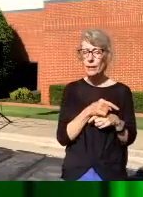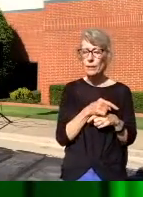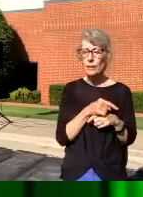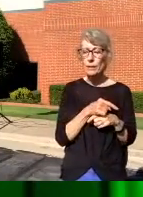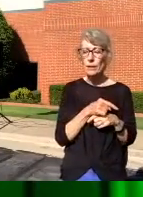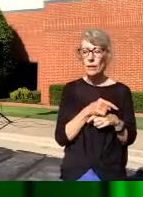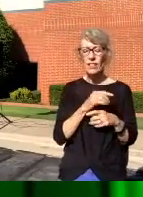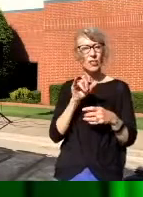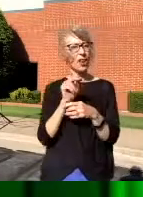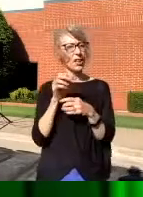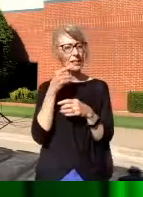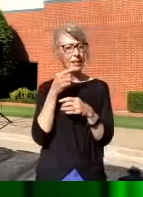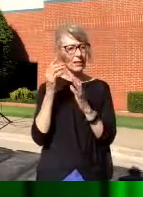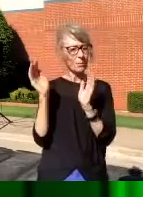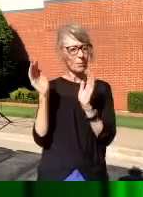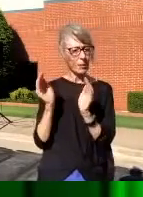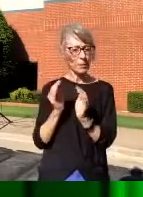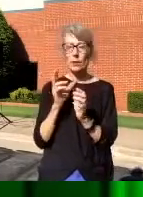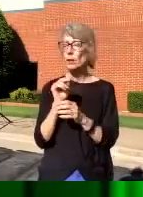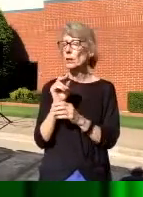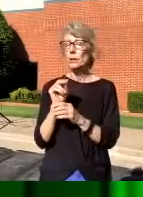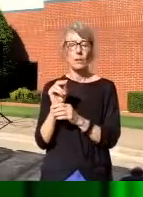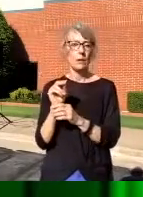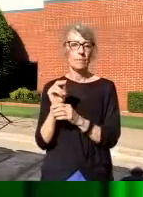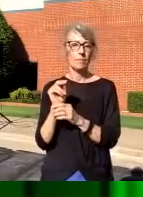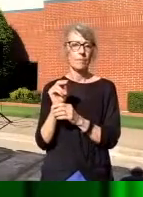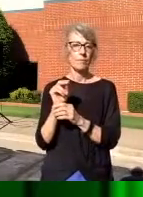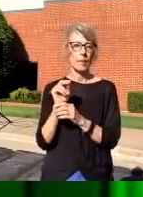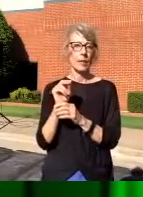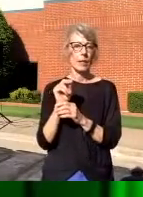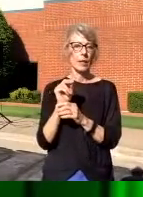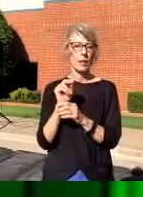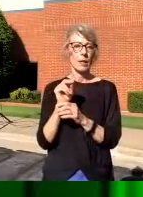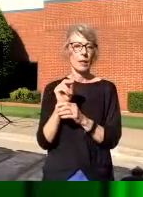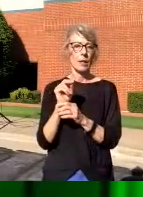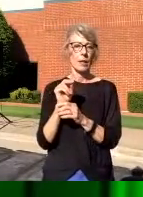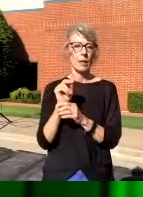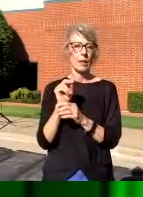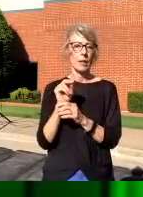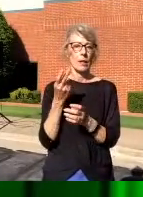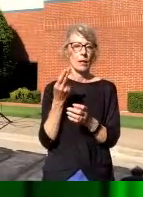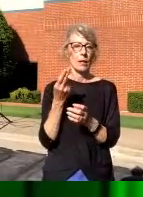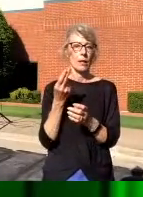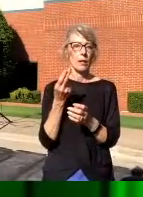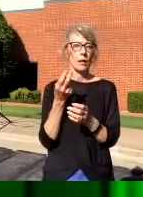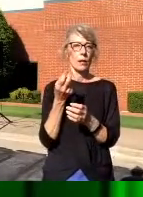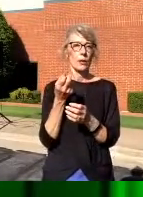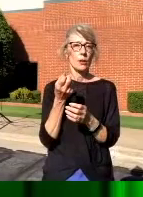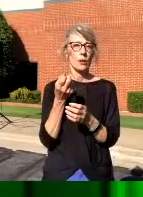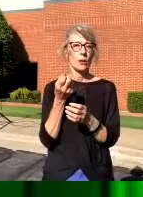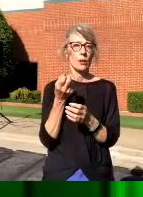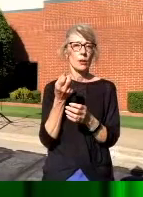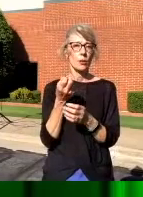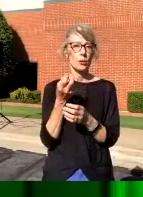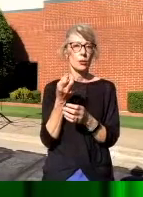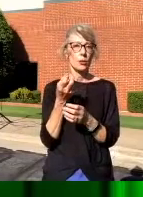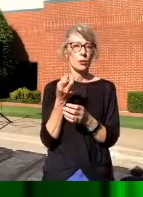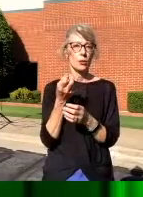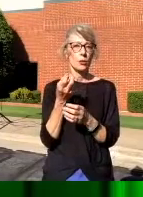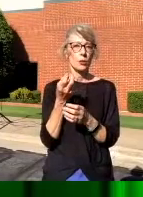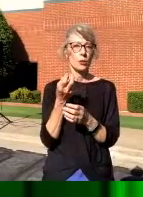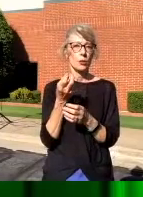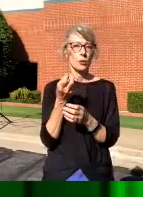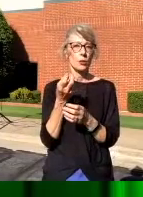Revelation. So think about this, guys. It's 12,000 by 12,000 by 12,000. That's a perfect cube. There are only 2 places in the Bible where there's a perfect